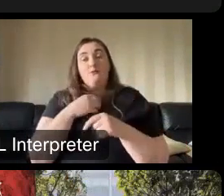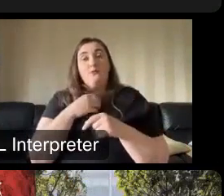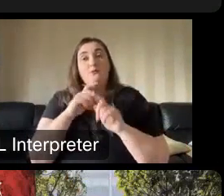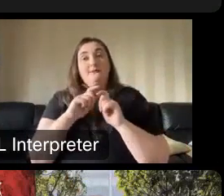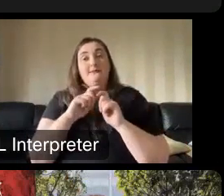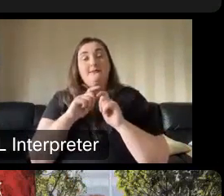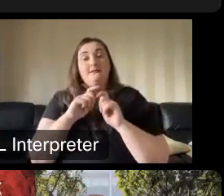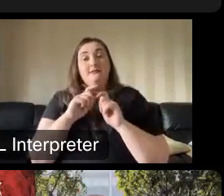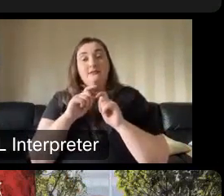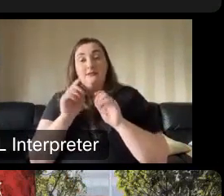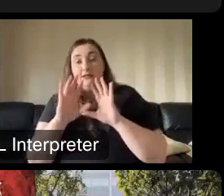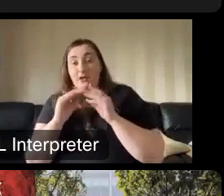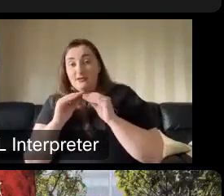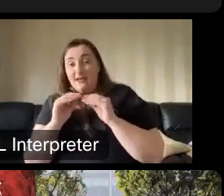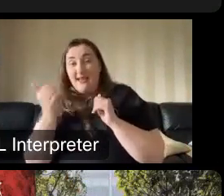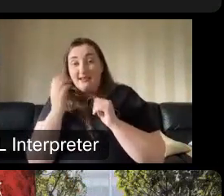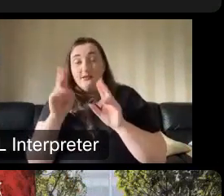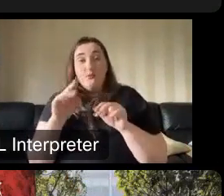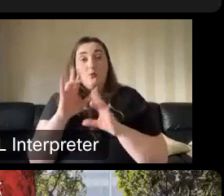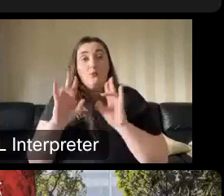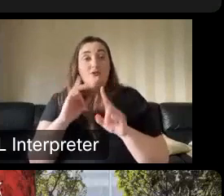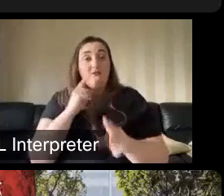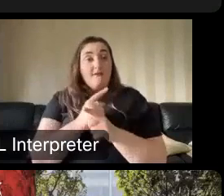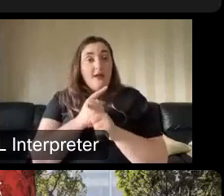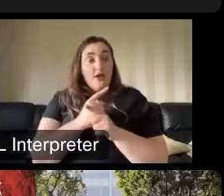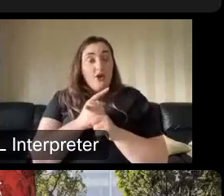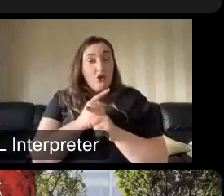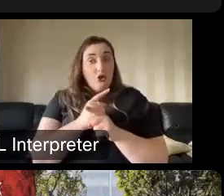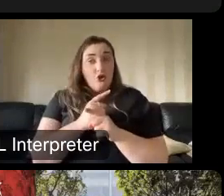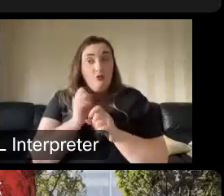in that we haven't covered, team, or does that seem to be everything?